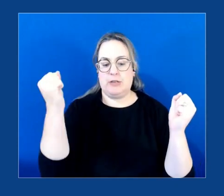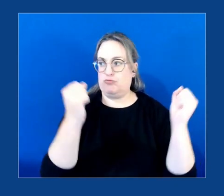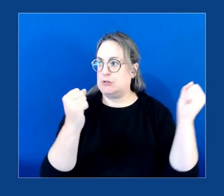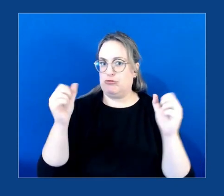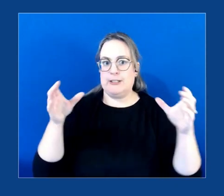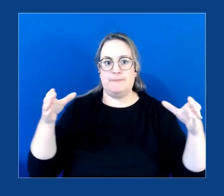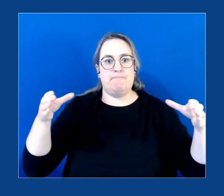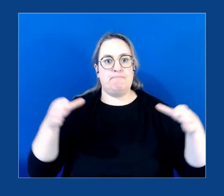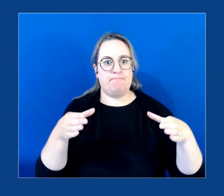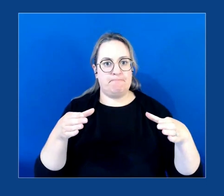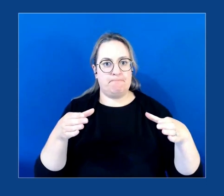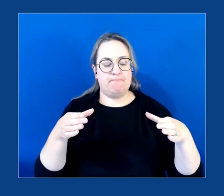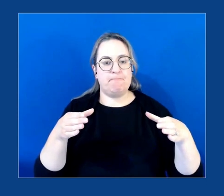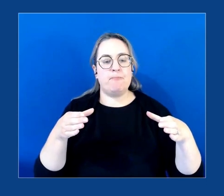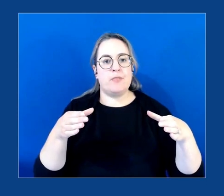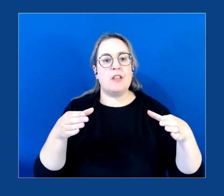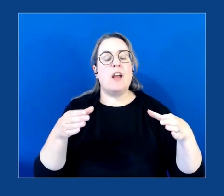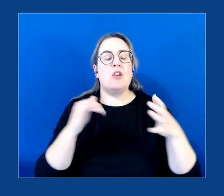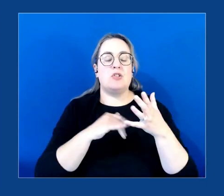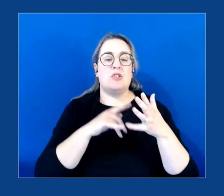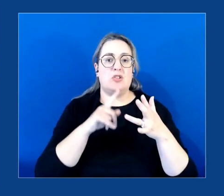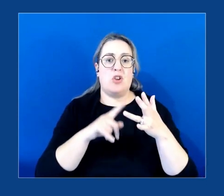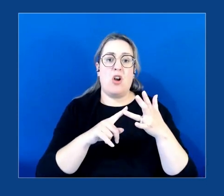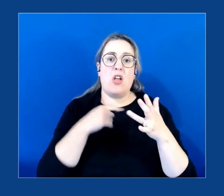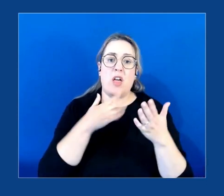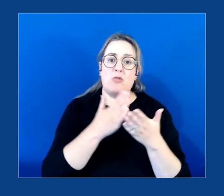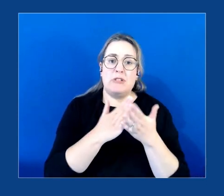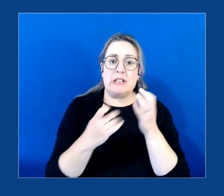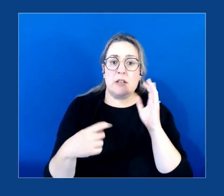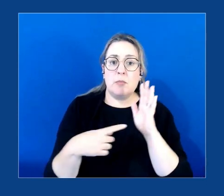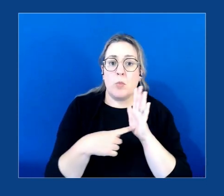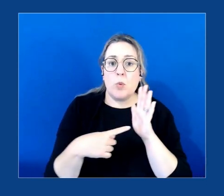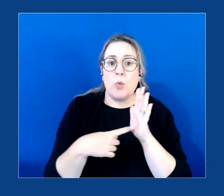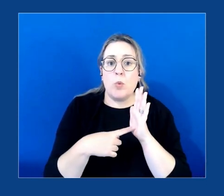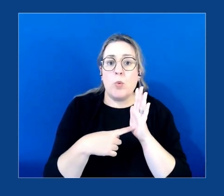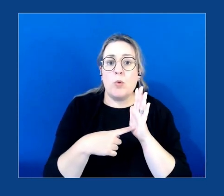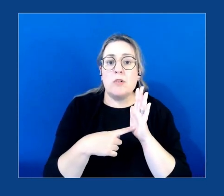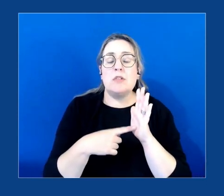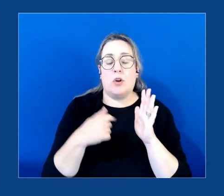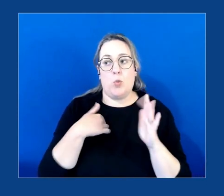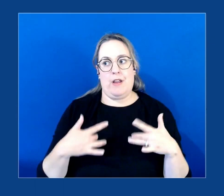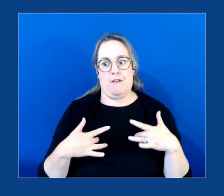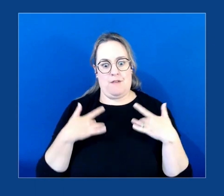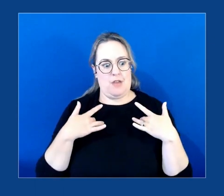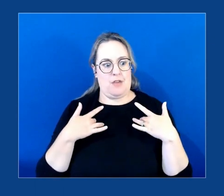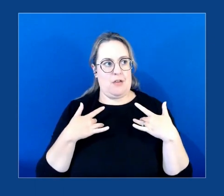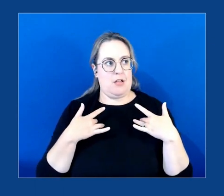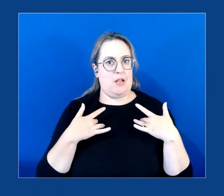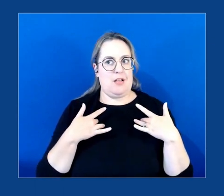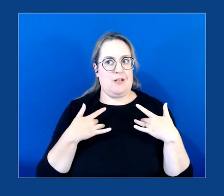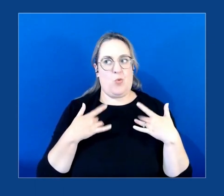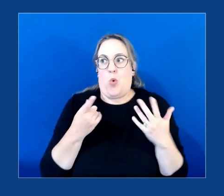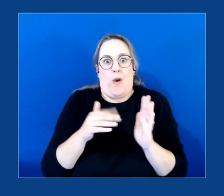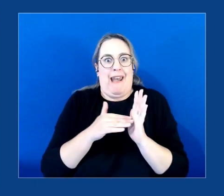very act of bringing everybody together was really important. And it's something that we're, here we are,